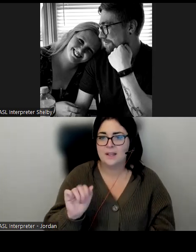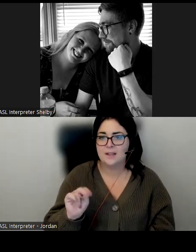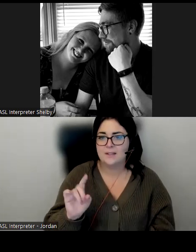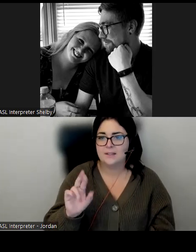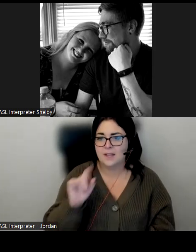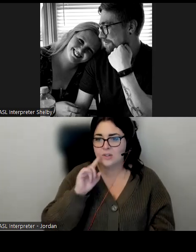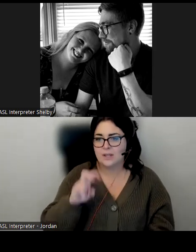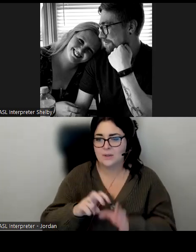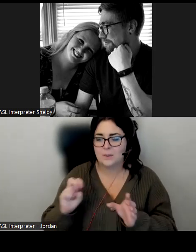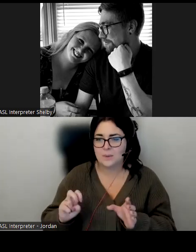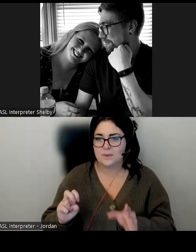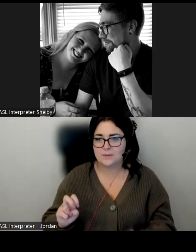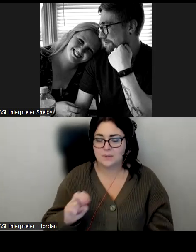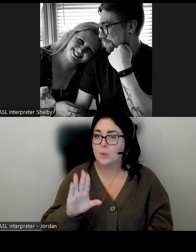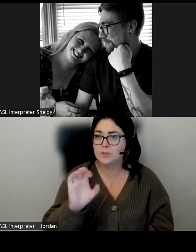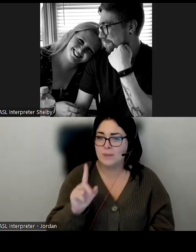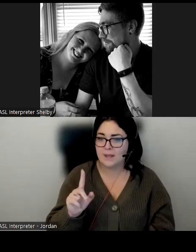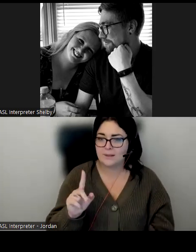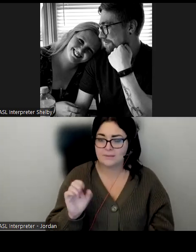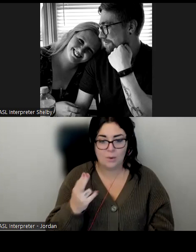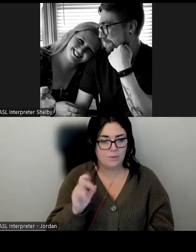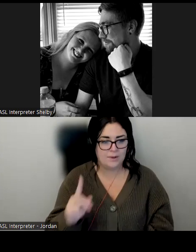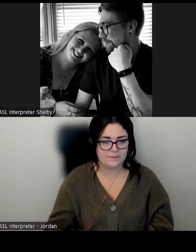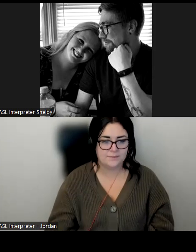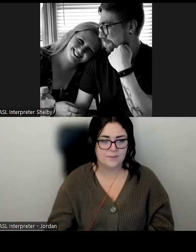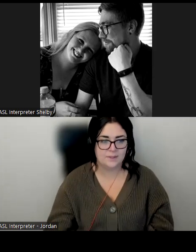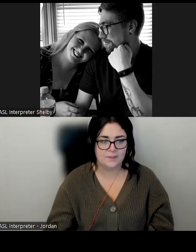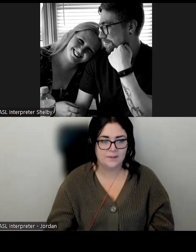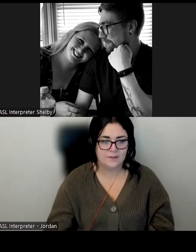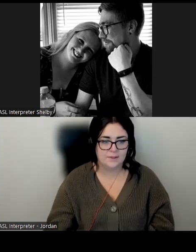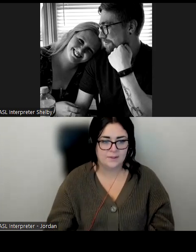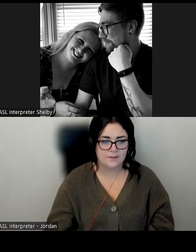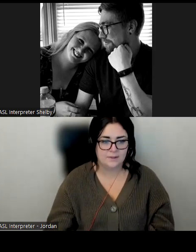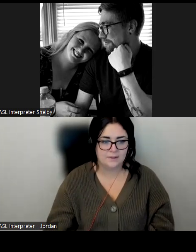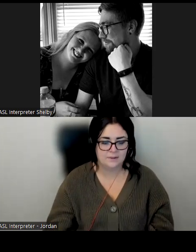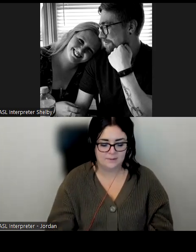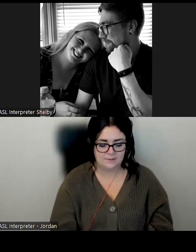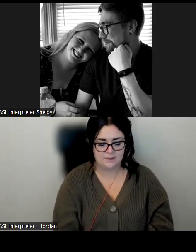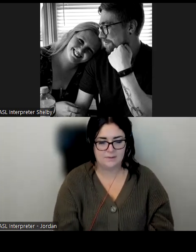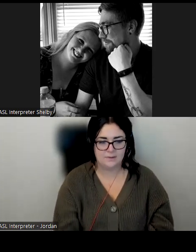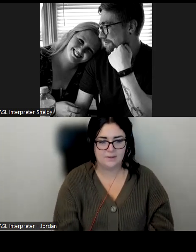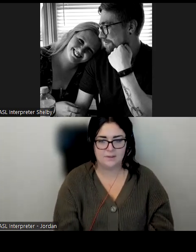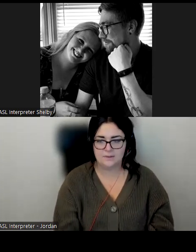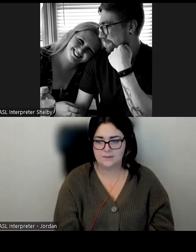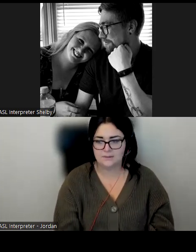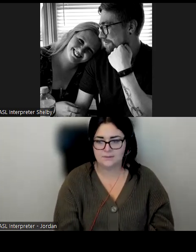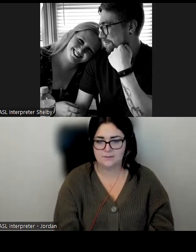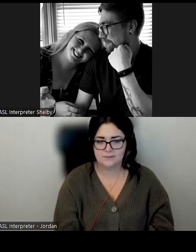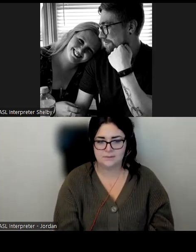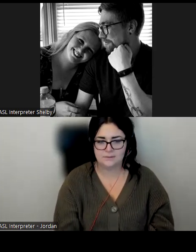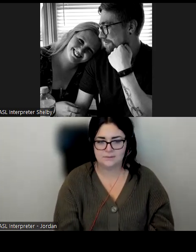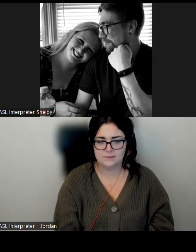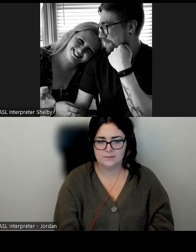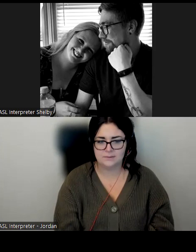she said. I just Oh no, came she's back, there. so She's there. She's there. I just got back, so I don't know what you said about the group, but it's